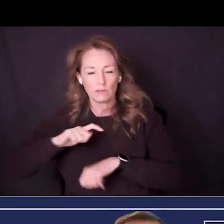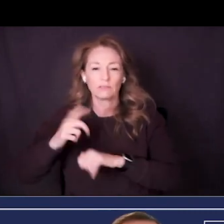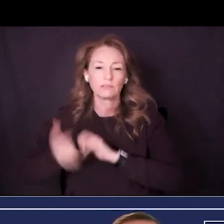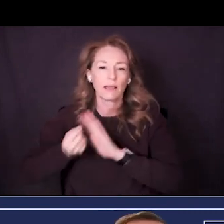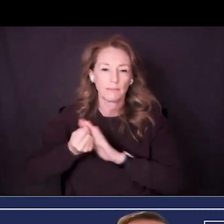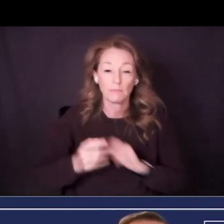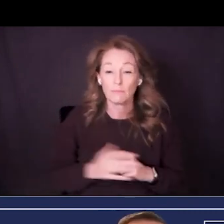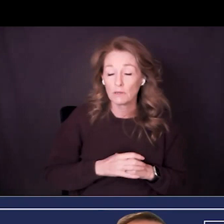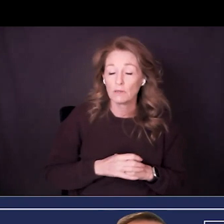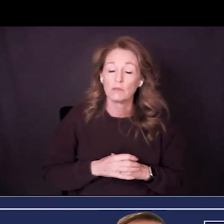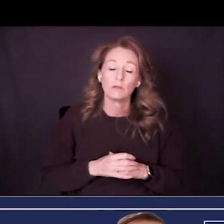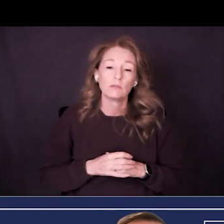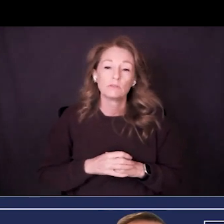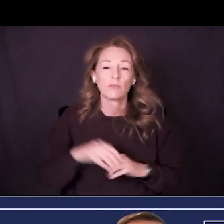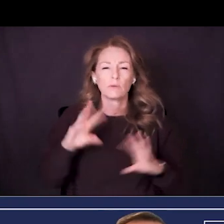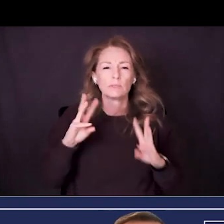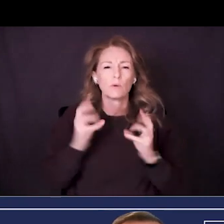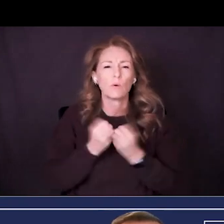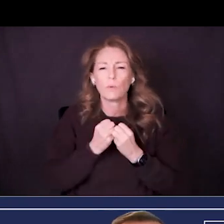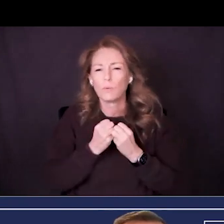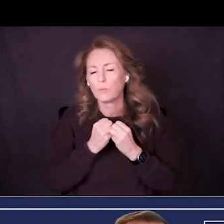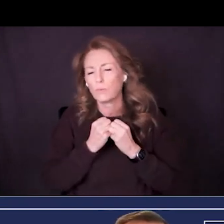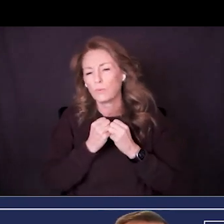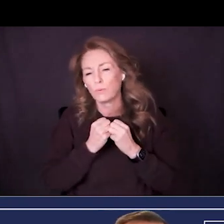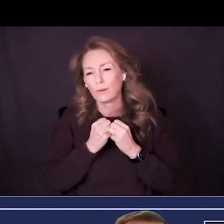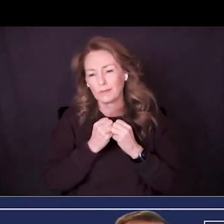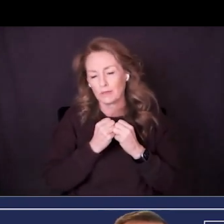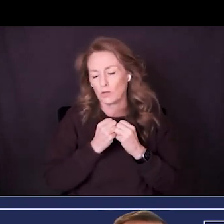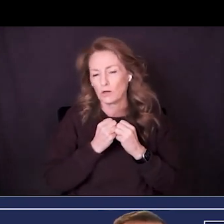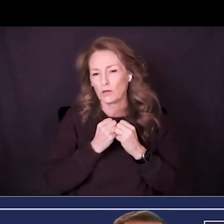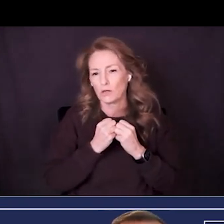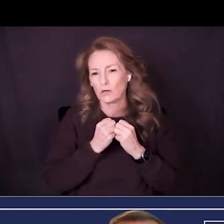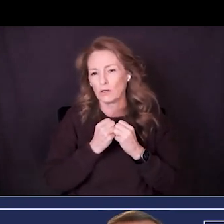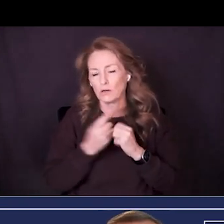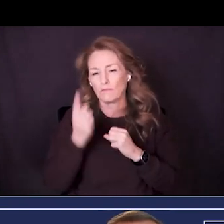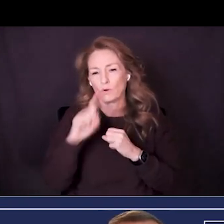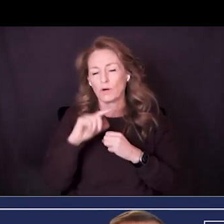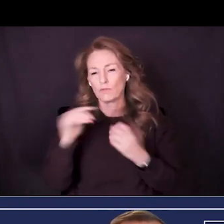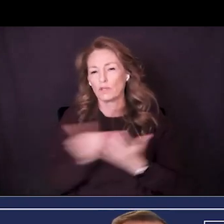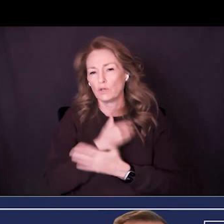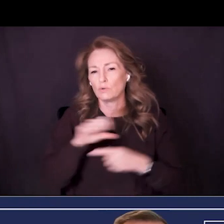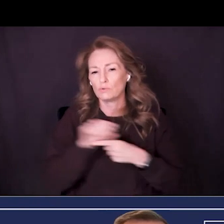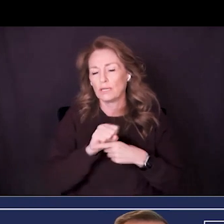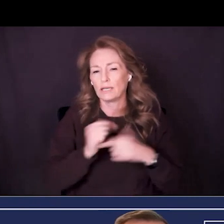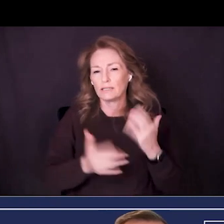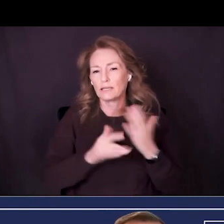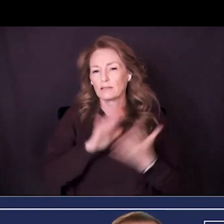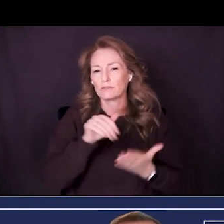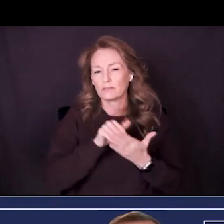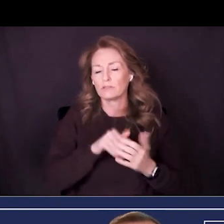there was a webinar sponsored in part through our new Training and Technical Assistance Center that happened on November